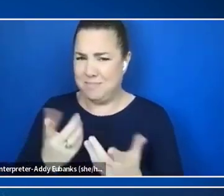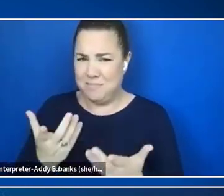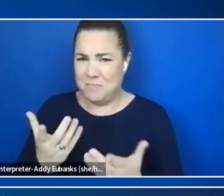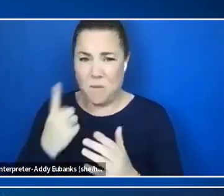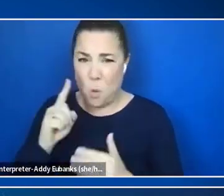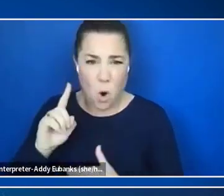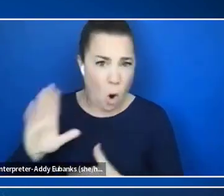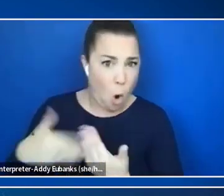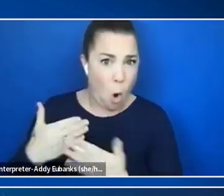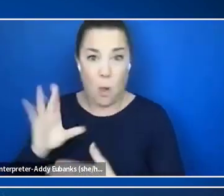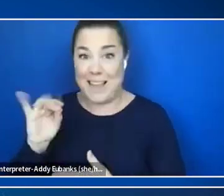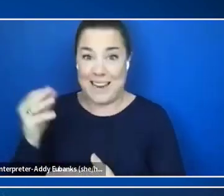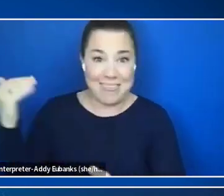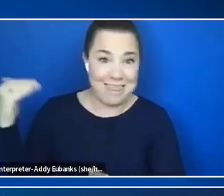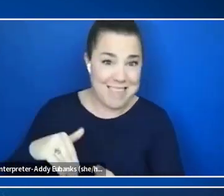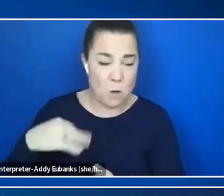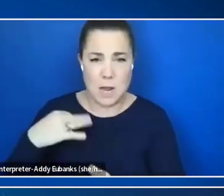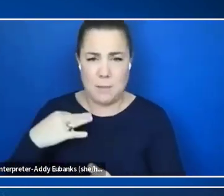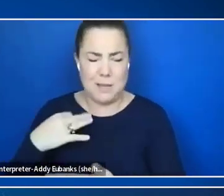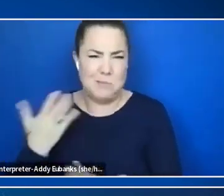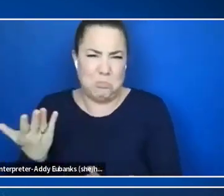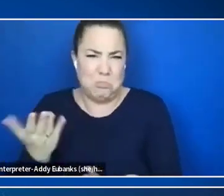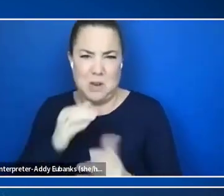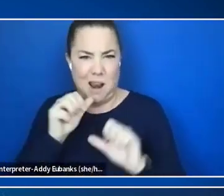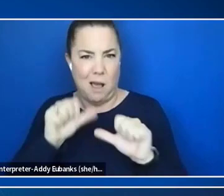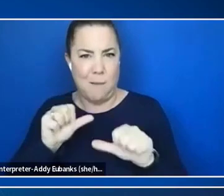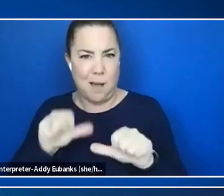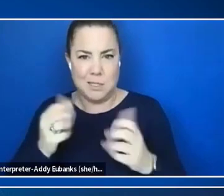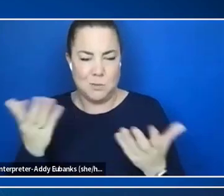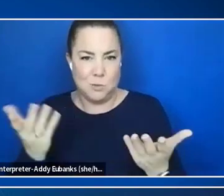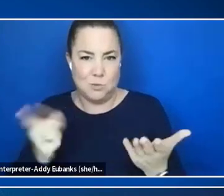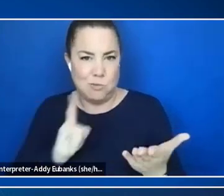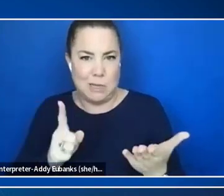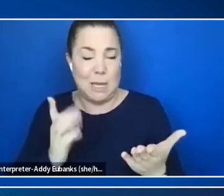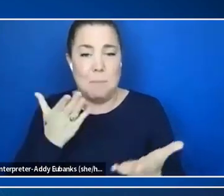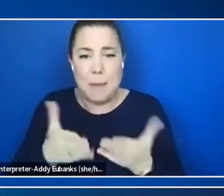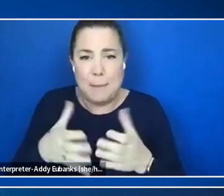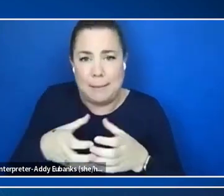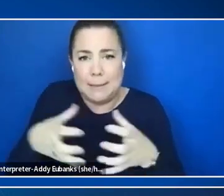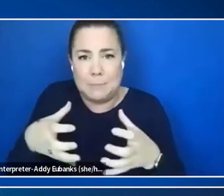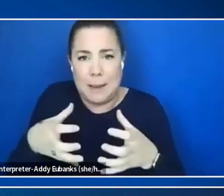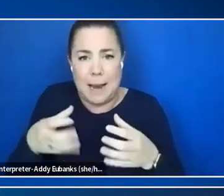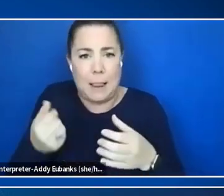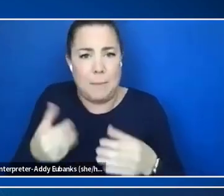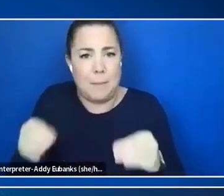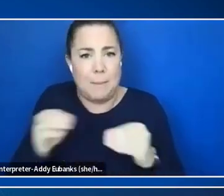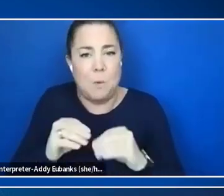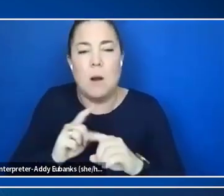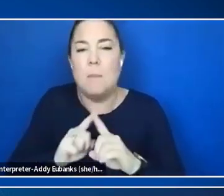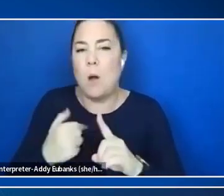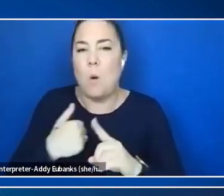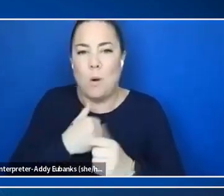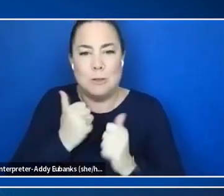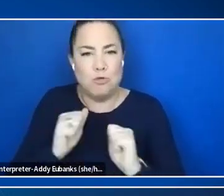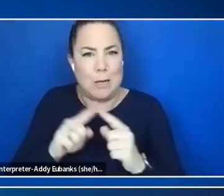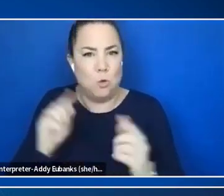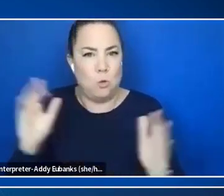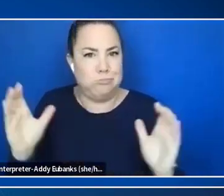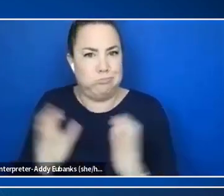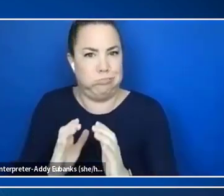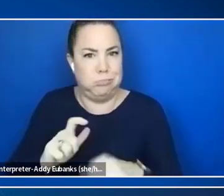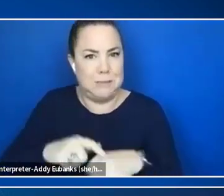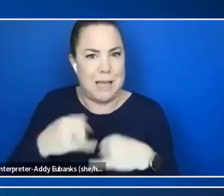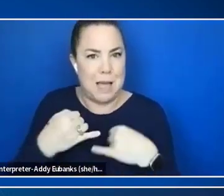wouldn't be. It might be expanded a little bit, but logistically, we're already trying to condense the timeline